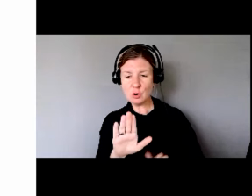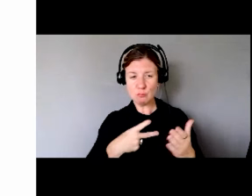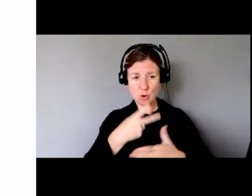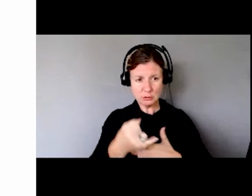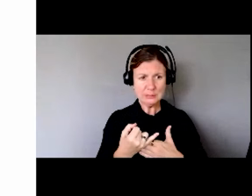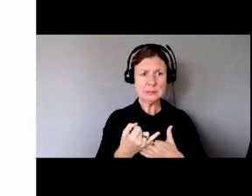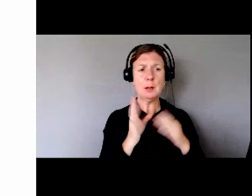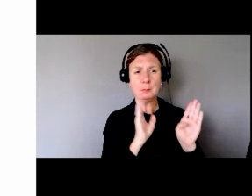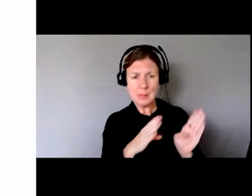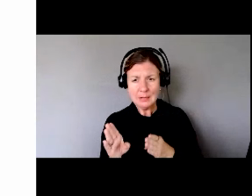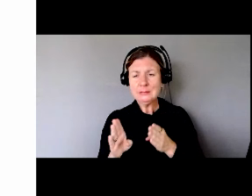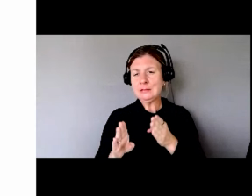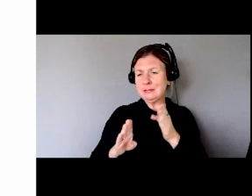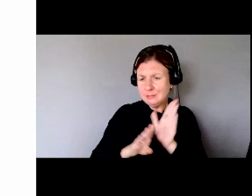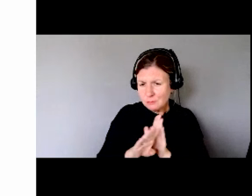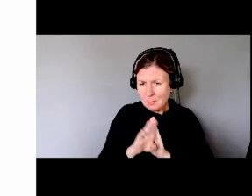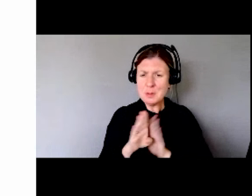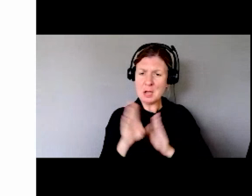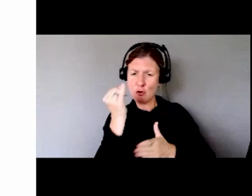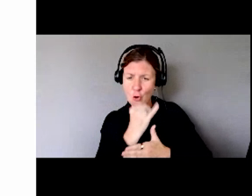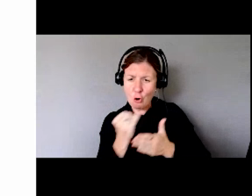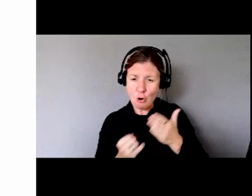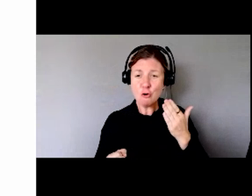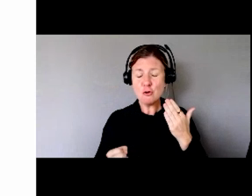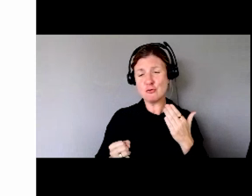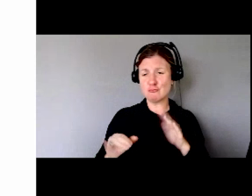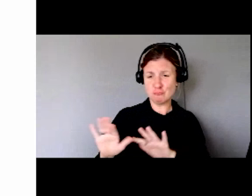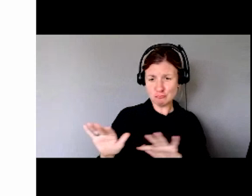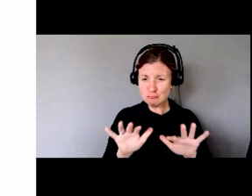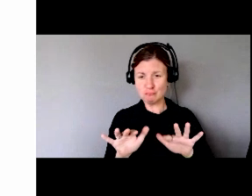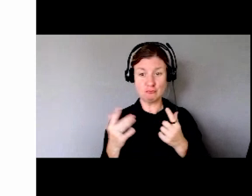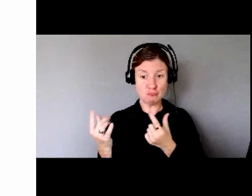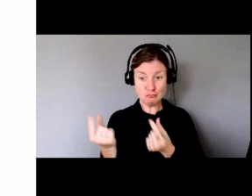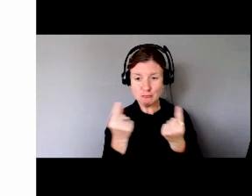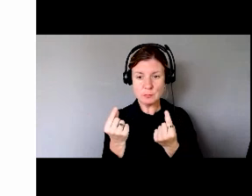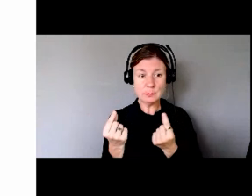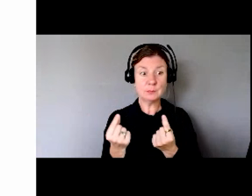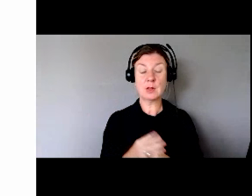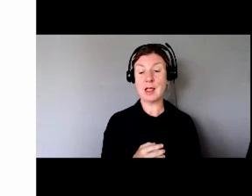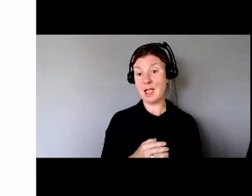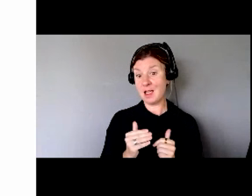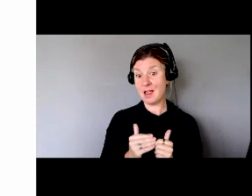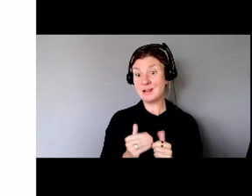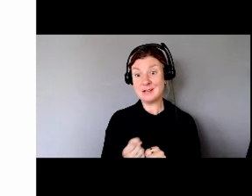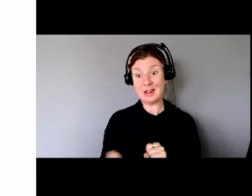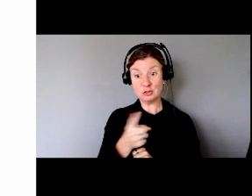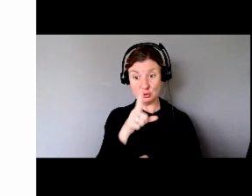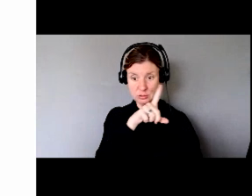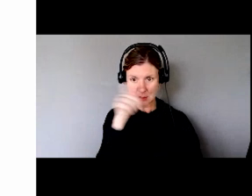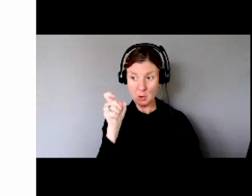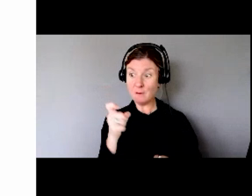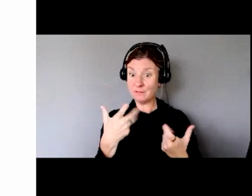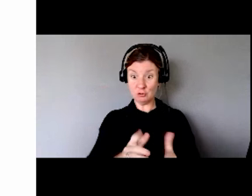and developing their artwork. Starting next summer, once designs are finalized and have been approved, the